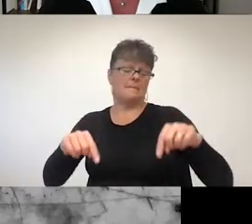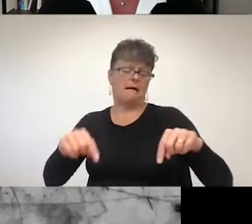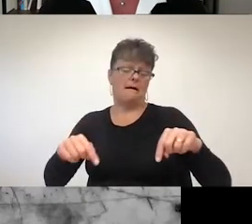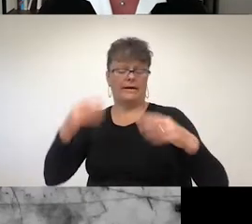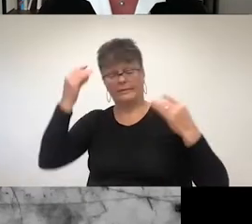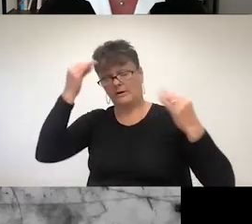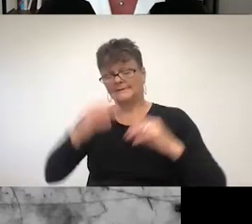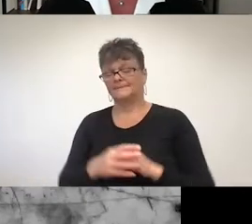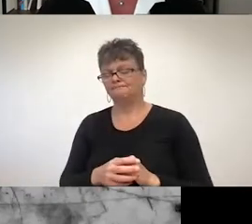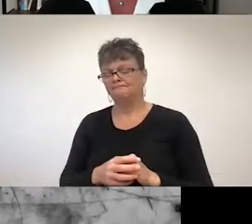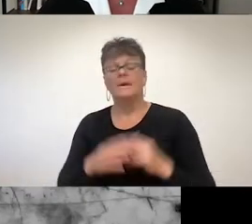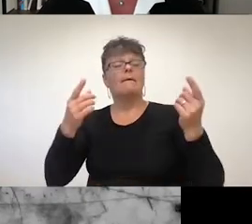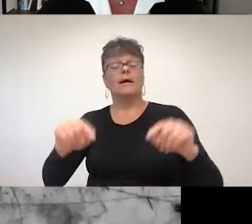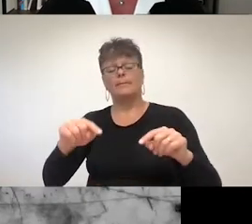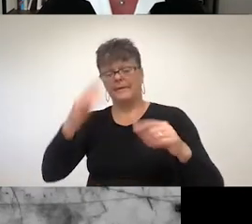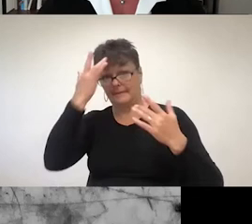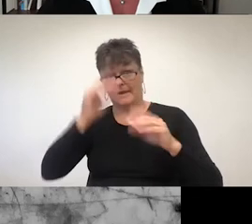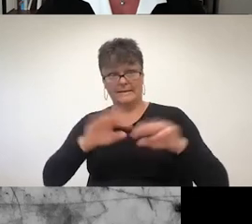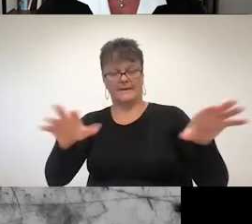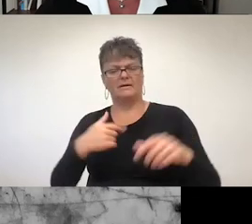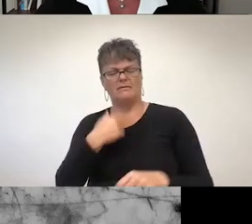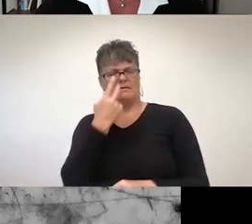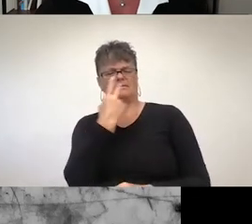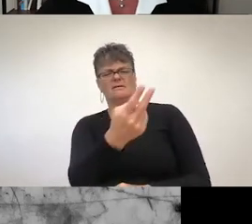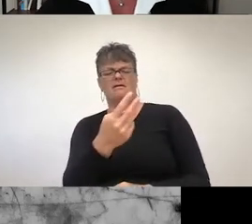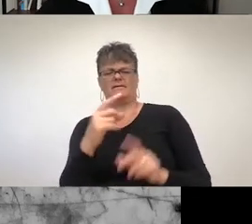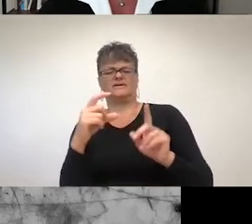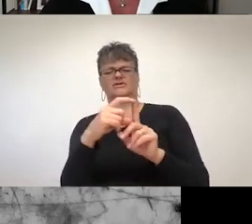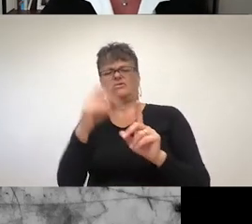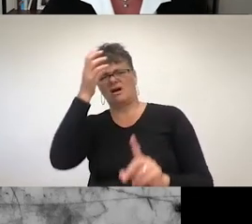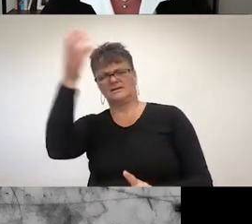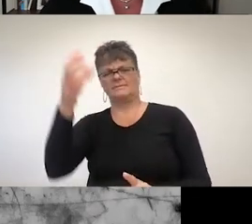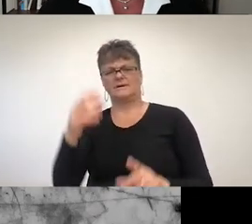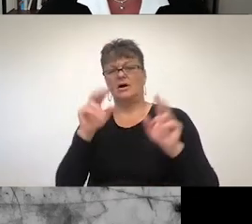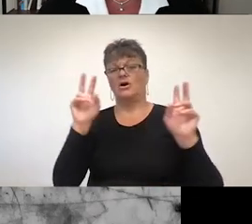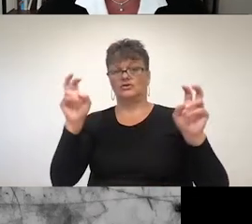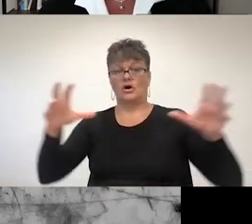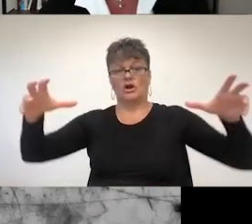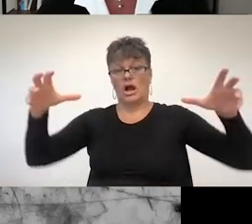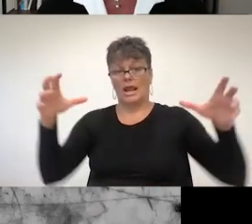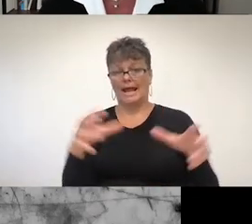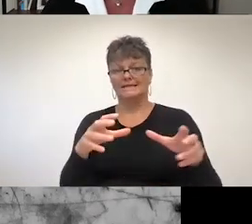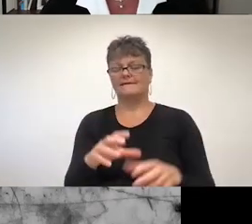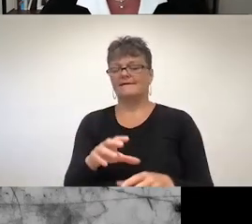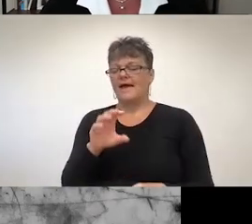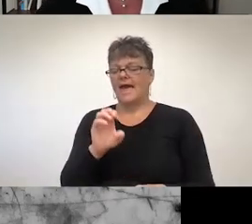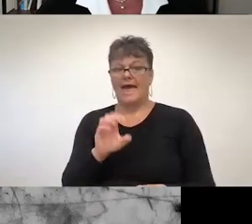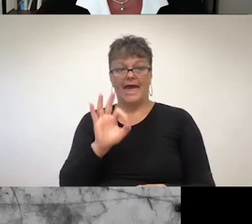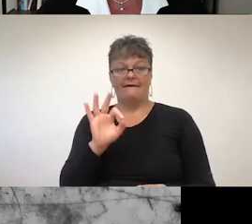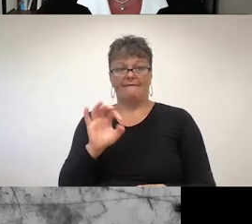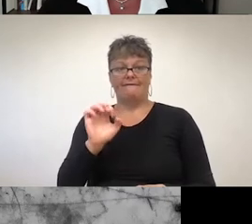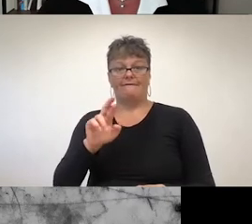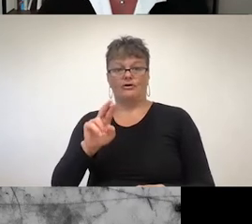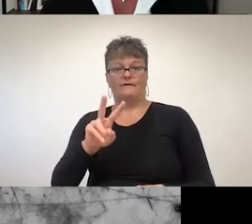pandemic, I came across this concept of collective effervescence. Now, this is so fun to say, you should try it. Collective effervescence. I had